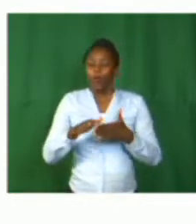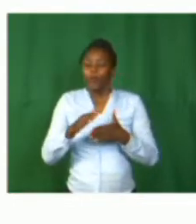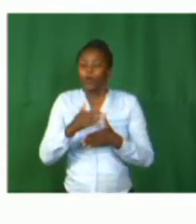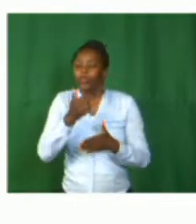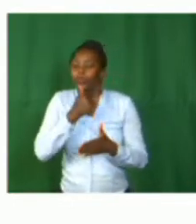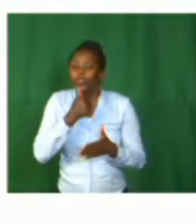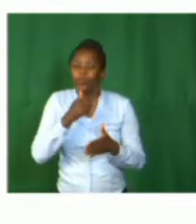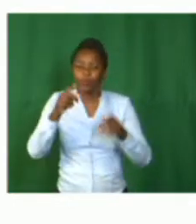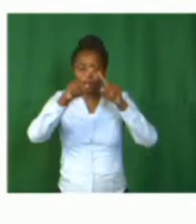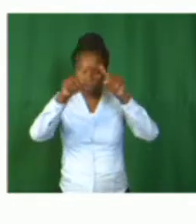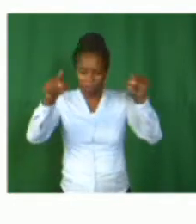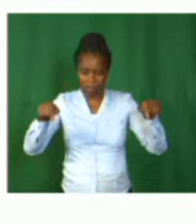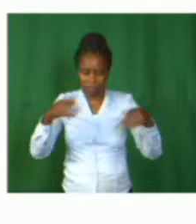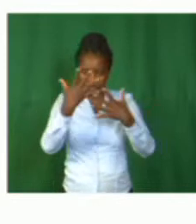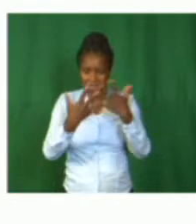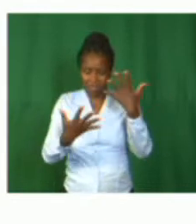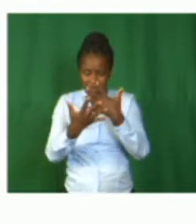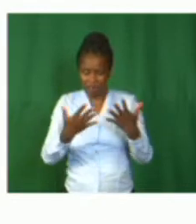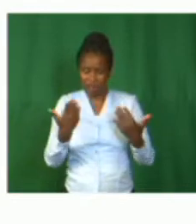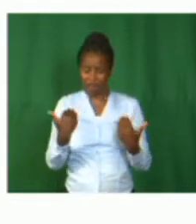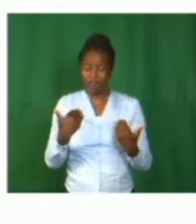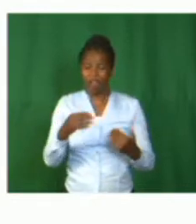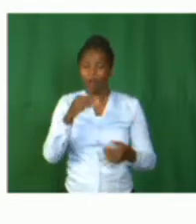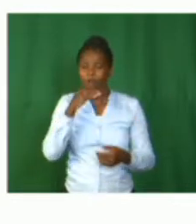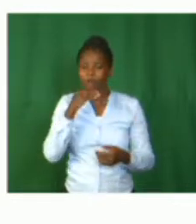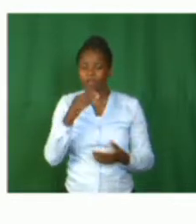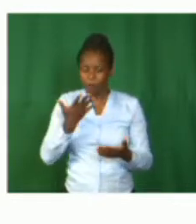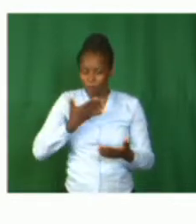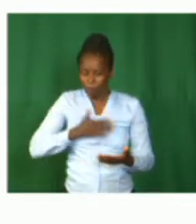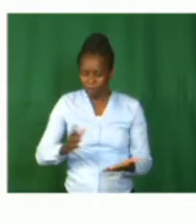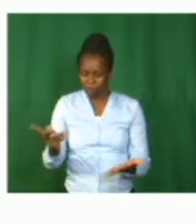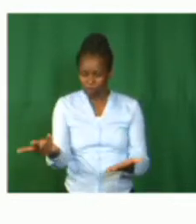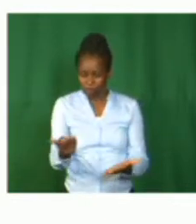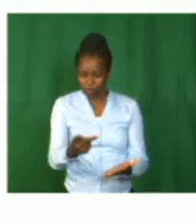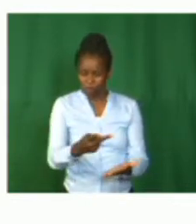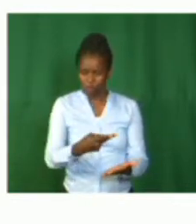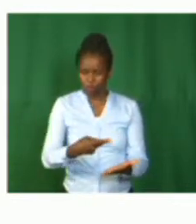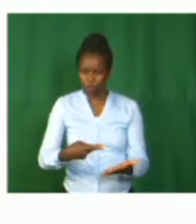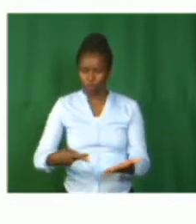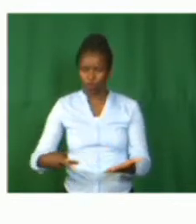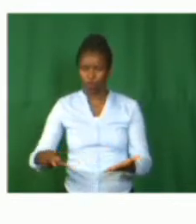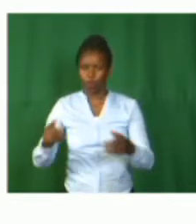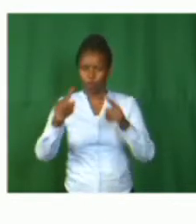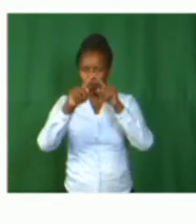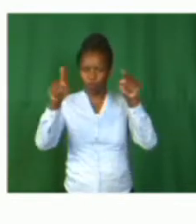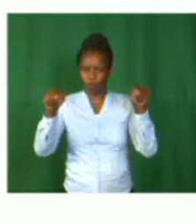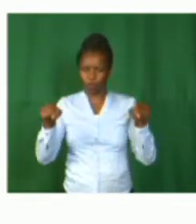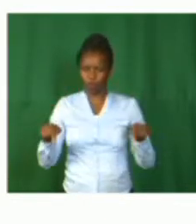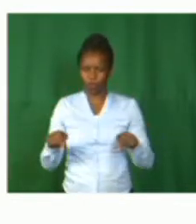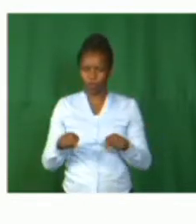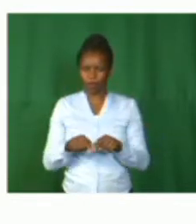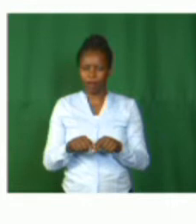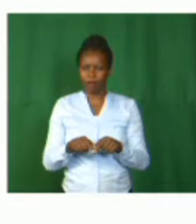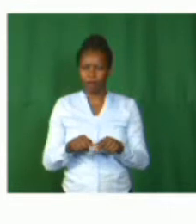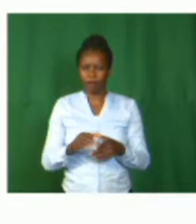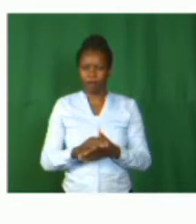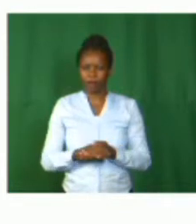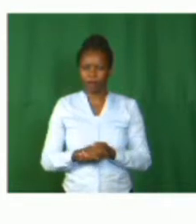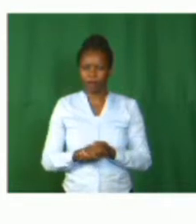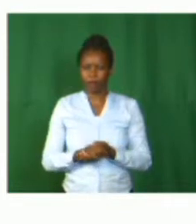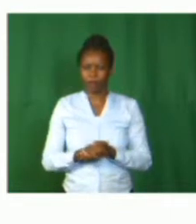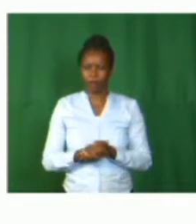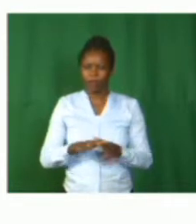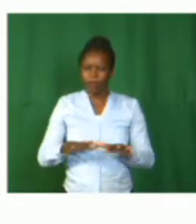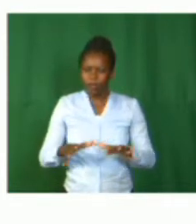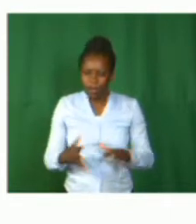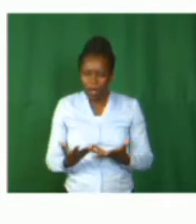it means therefore we must draw the graph. That's the first thing that we must do. We are going to draw the graph, and then now in order to do